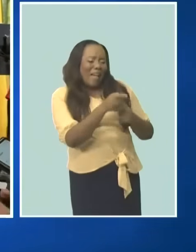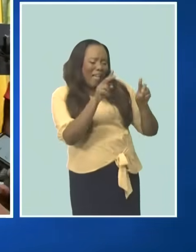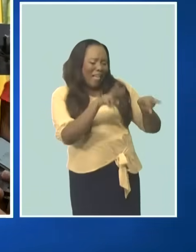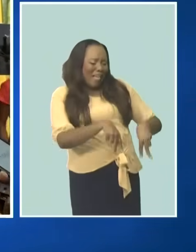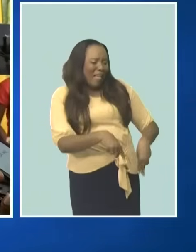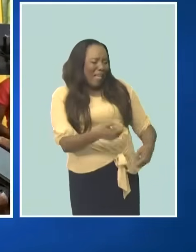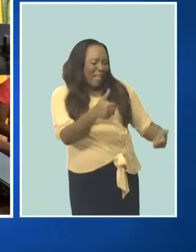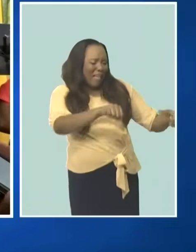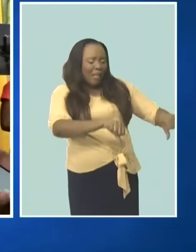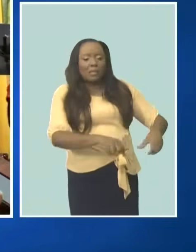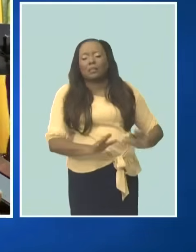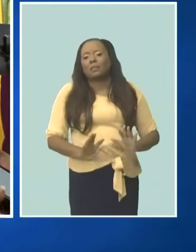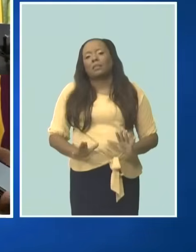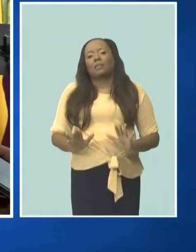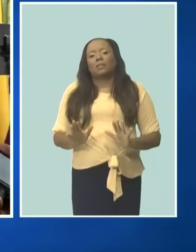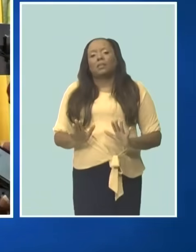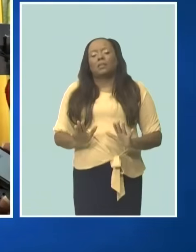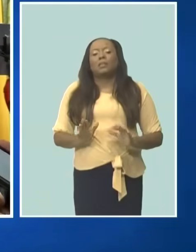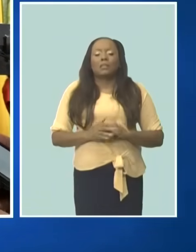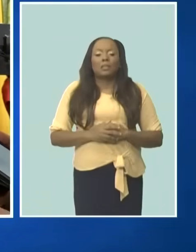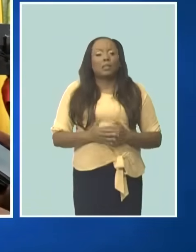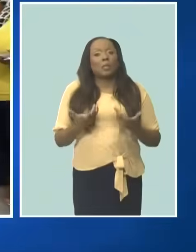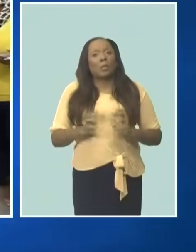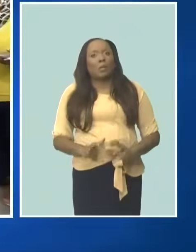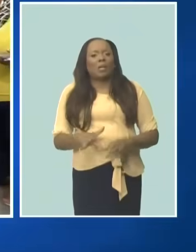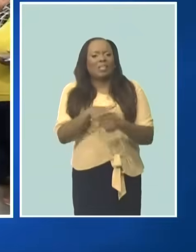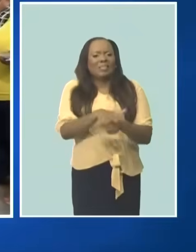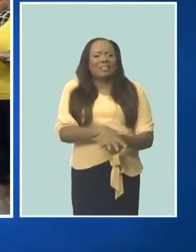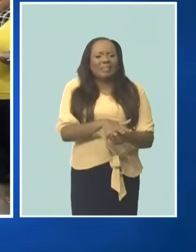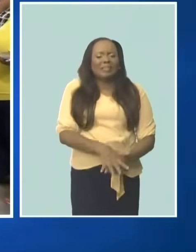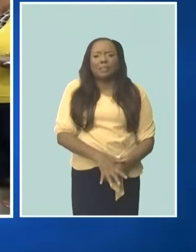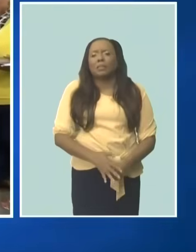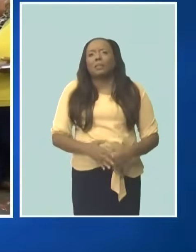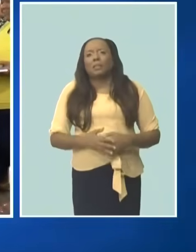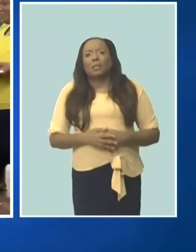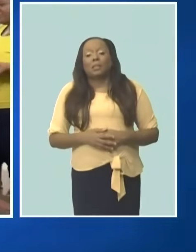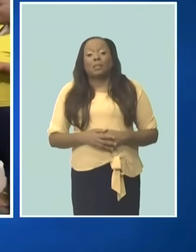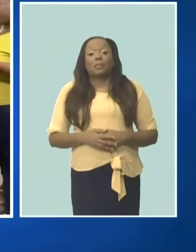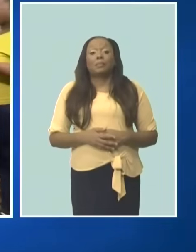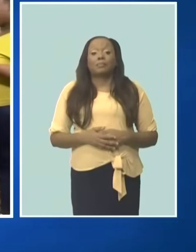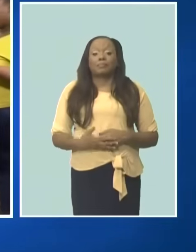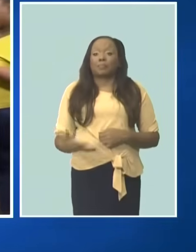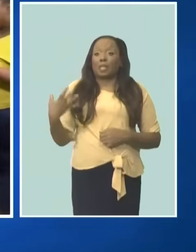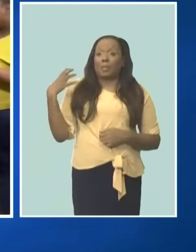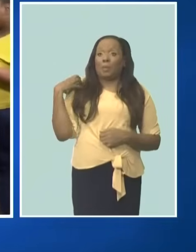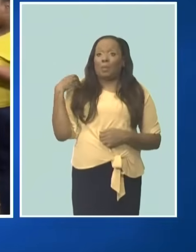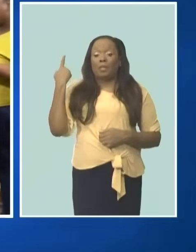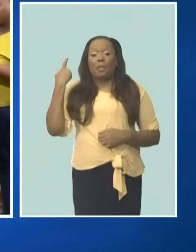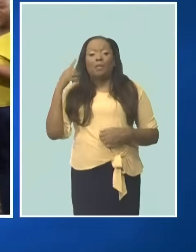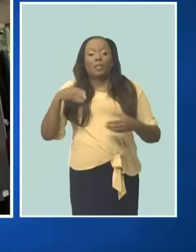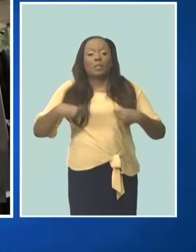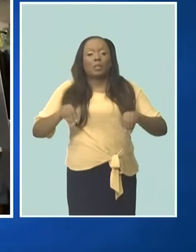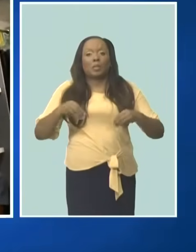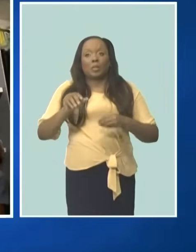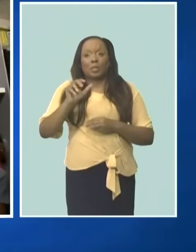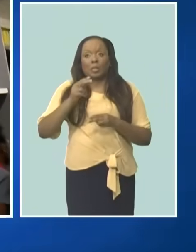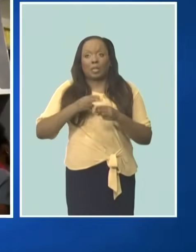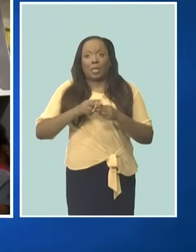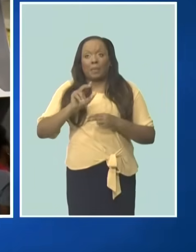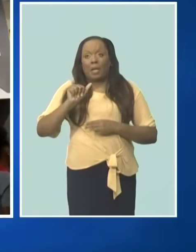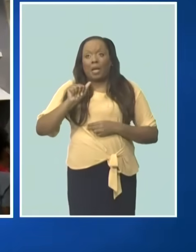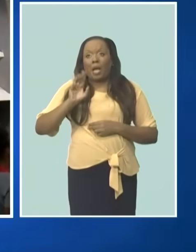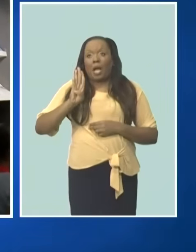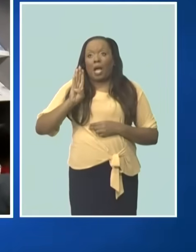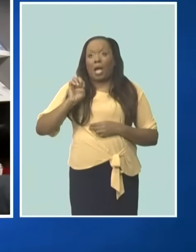but put pressure on other kids. Meanwhile, head of ABEDS, Eddie Abed, says the back-to-school drive